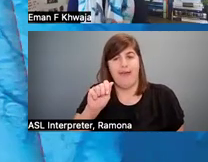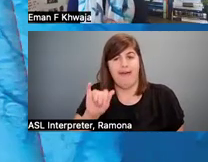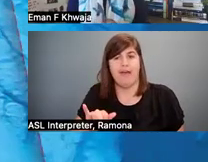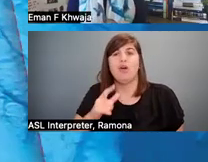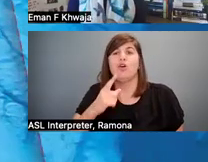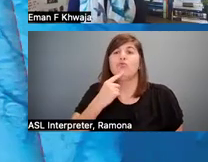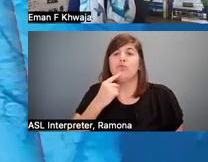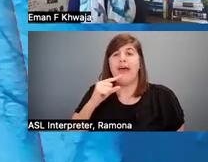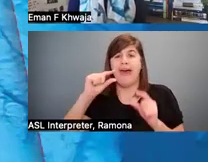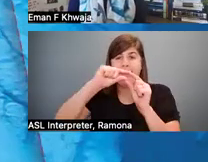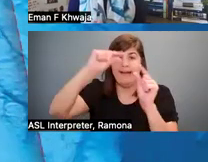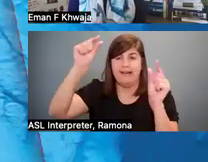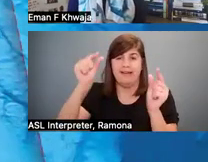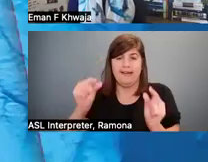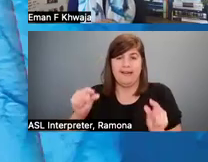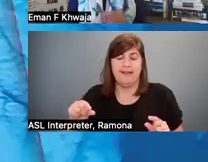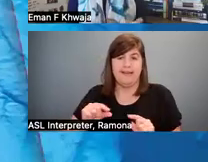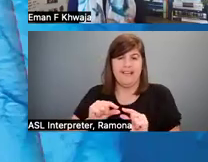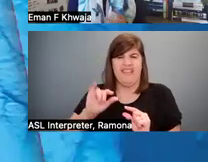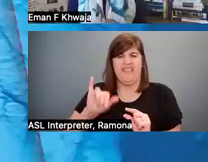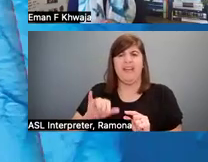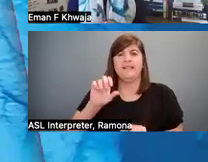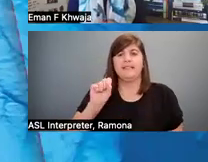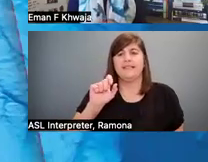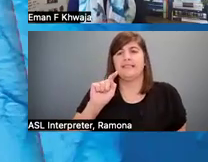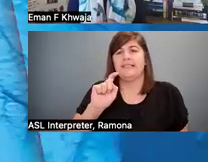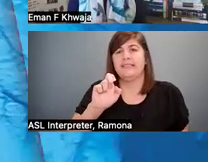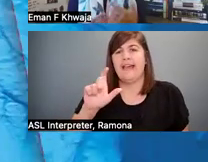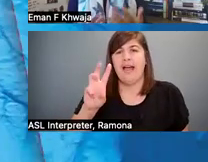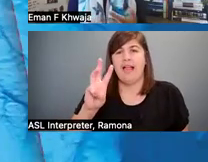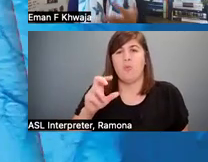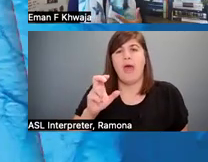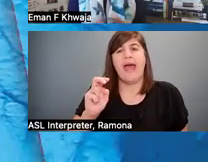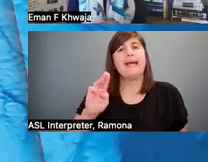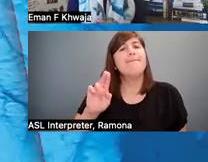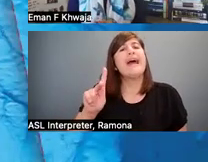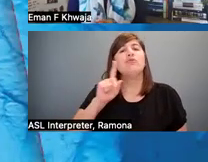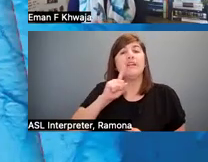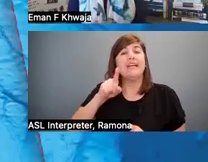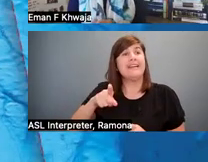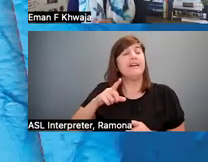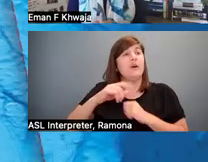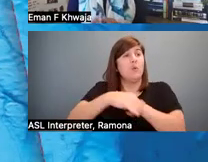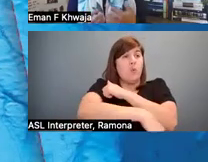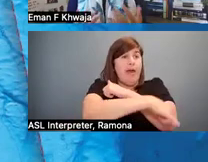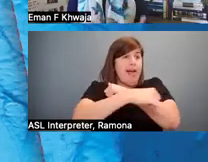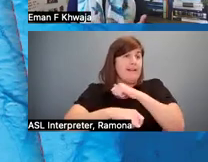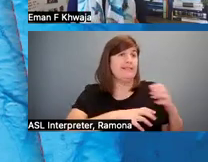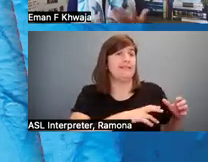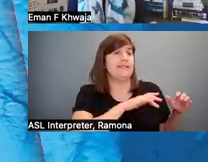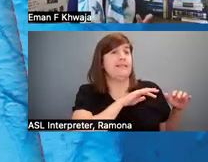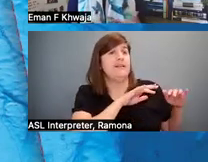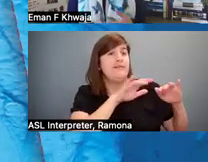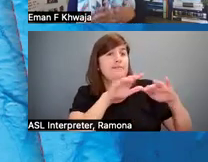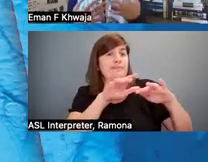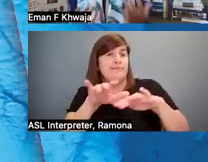is Stellwagen Bank National Marine Sanctuary. It's an area where the whales come to feed. So we go out to that area and we look for whales. And when we